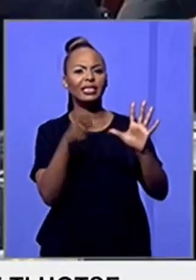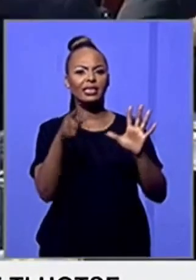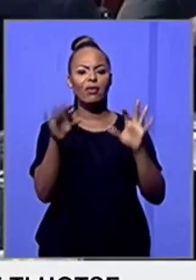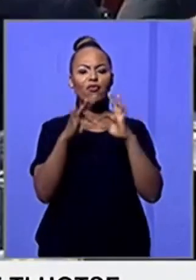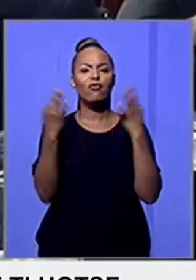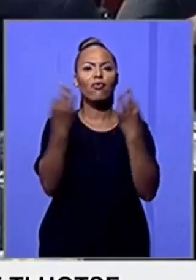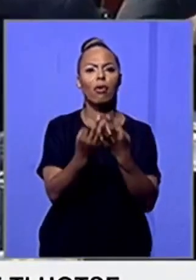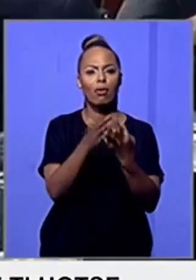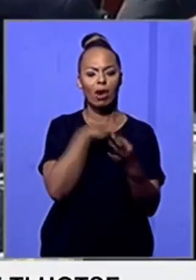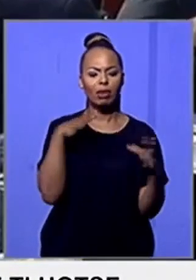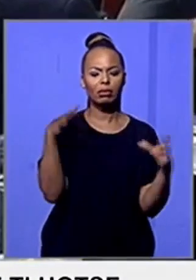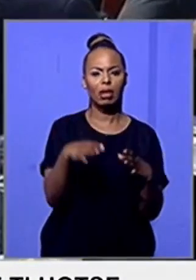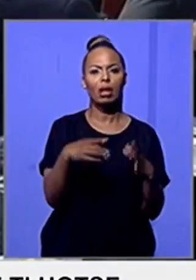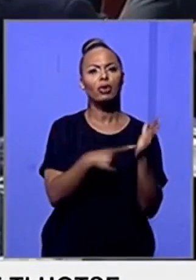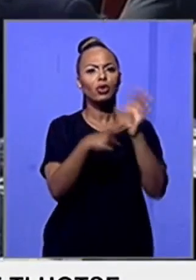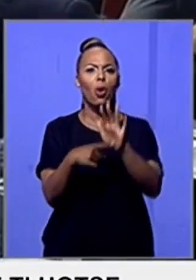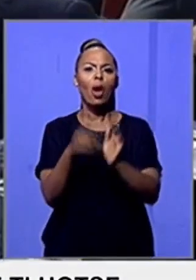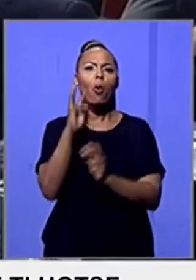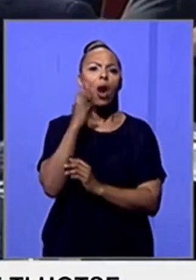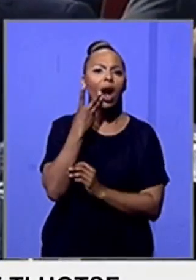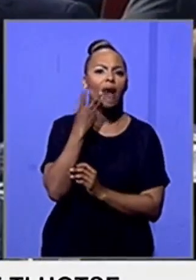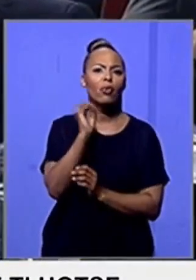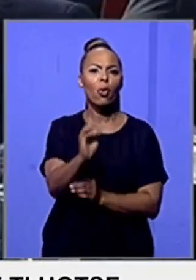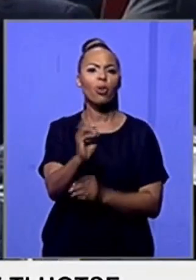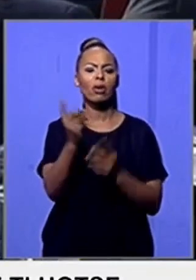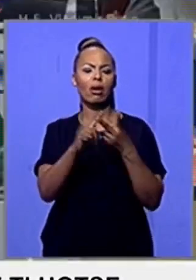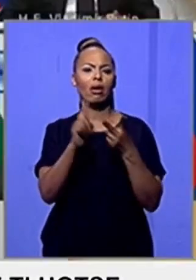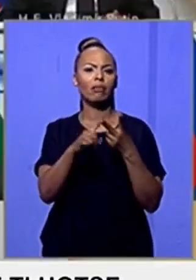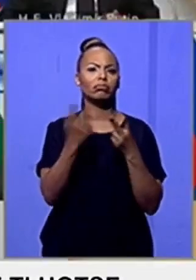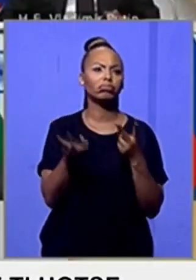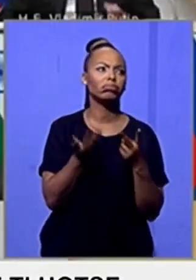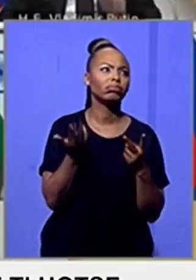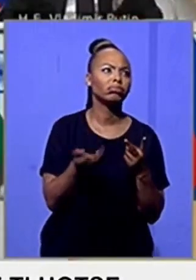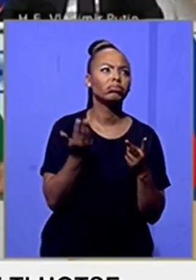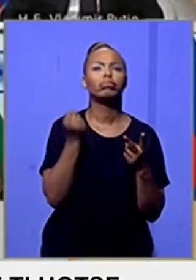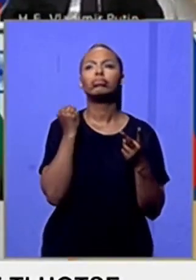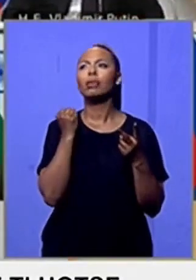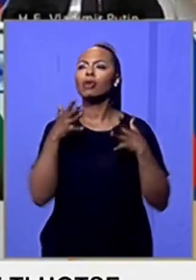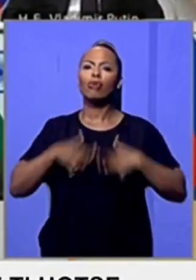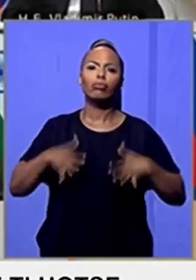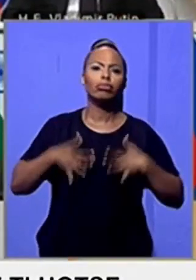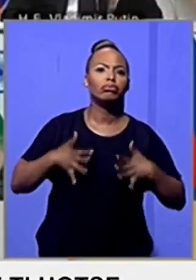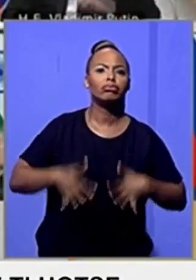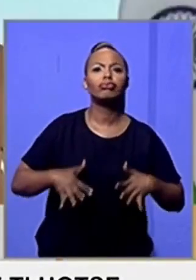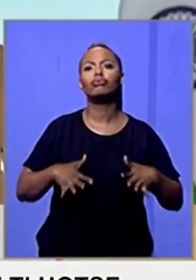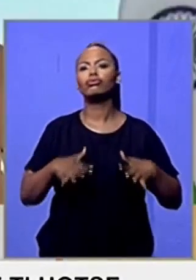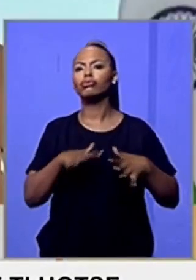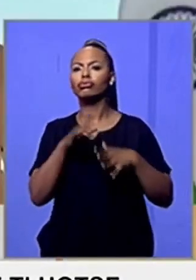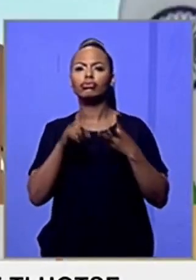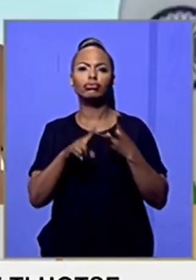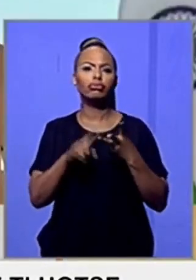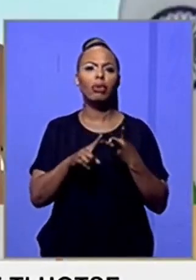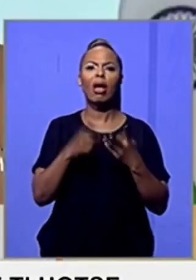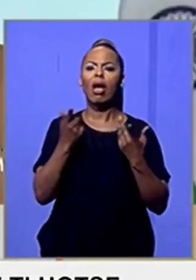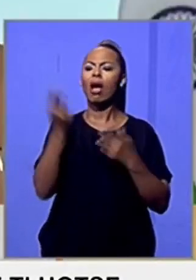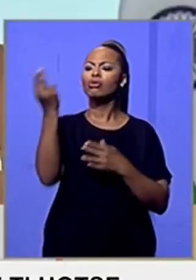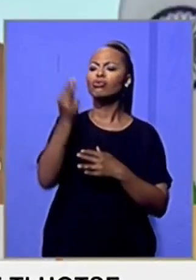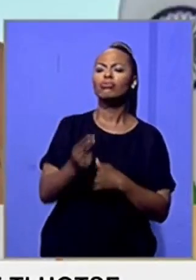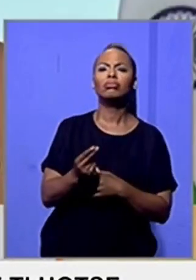di re dirang go na le di-wine go na le diaparo go na le dilo tsa go buniwa tsa